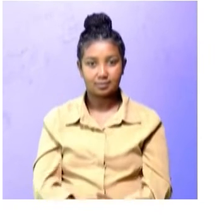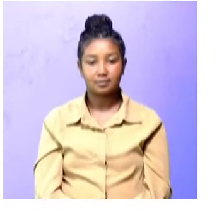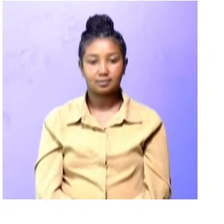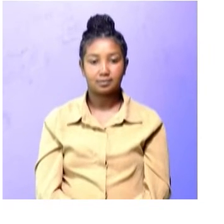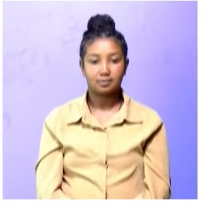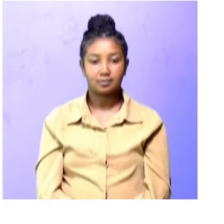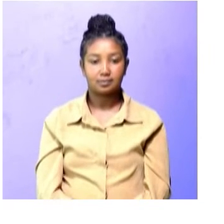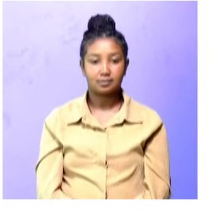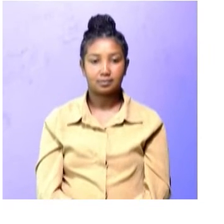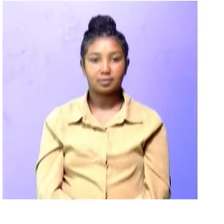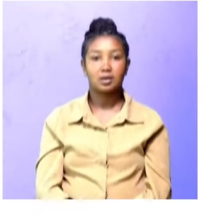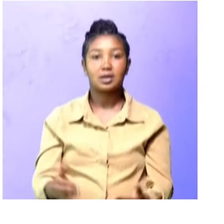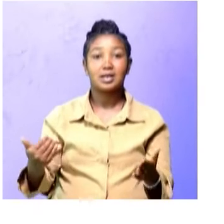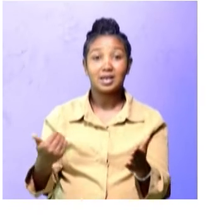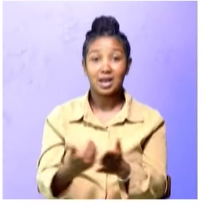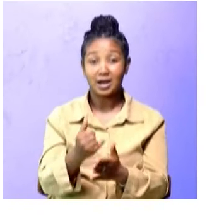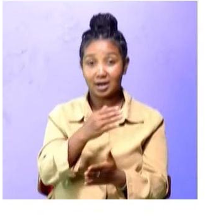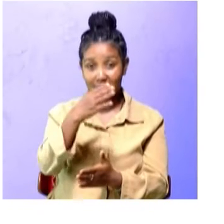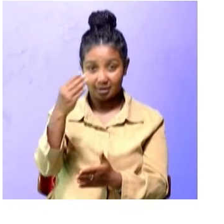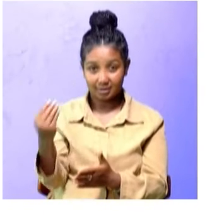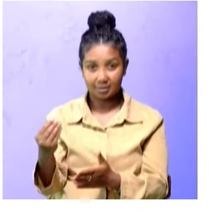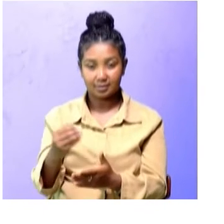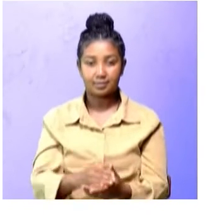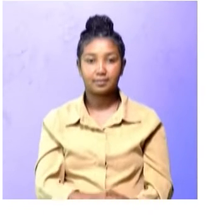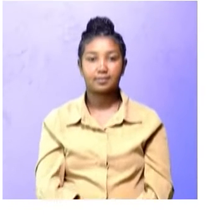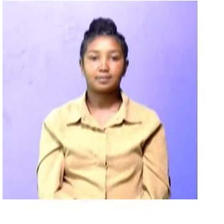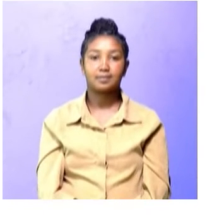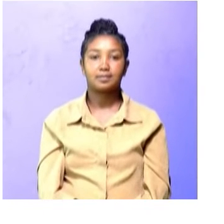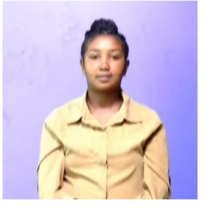Let's make it like this. Learn and